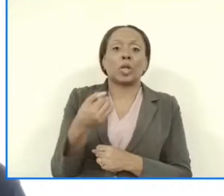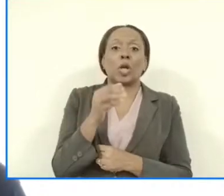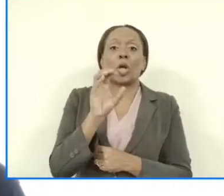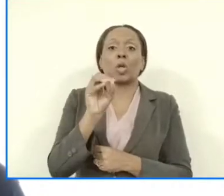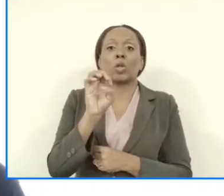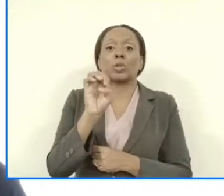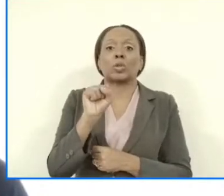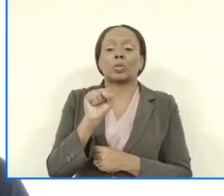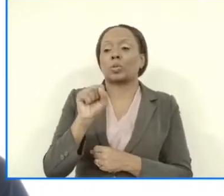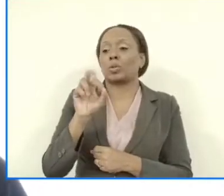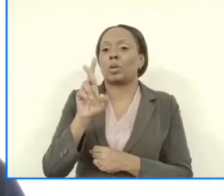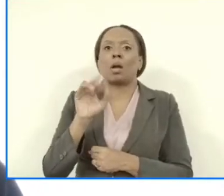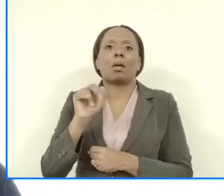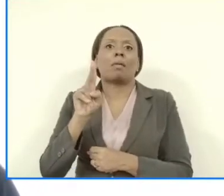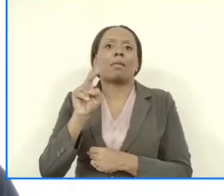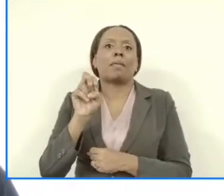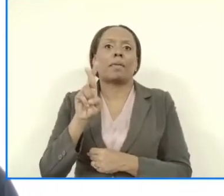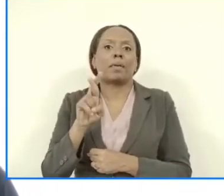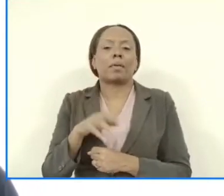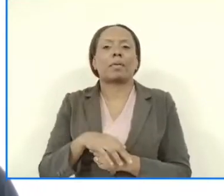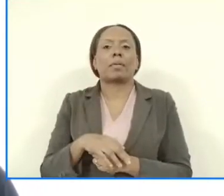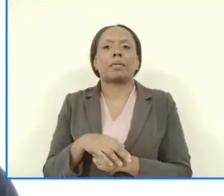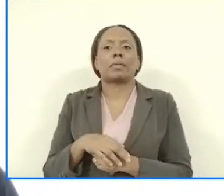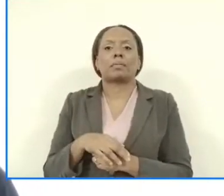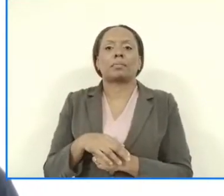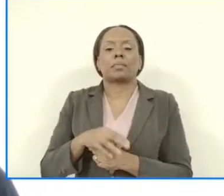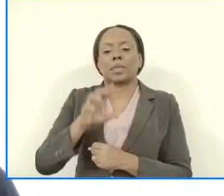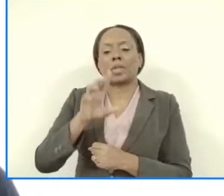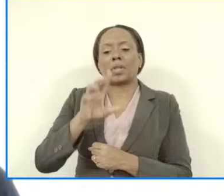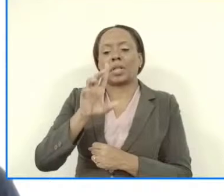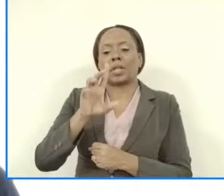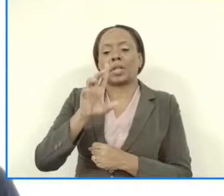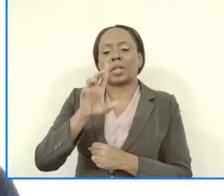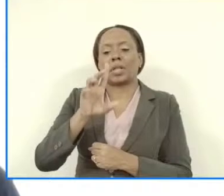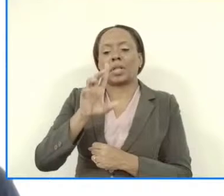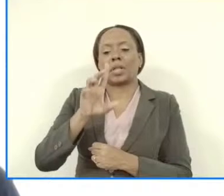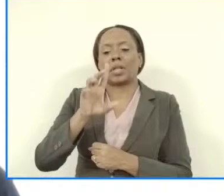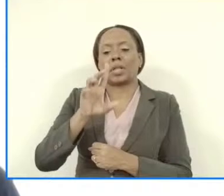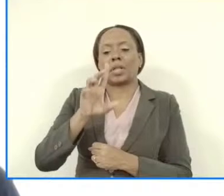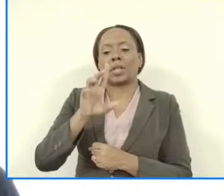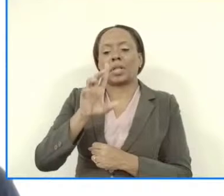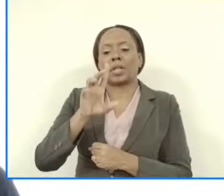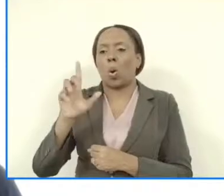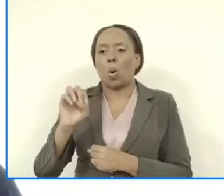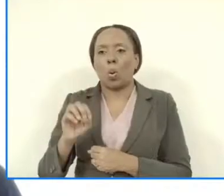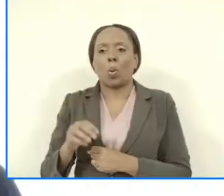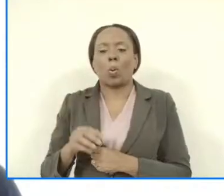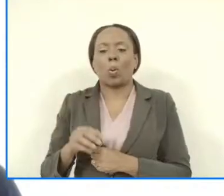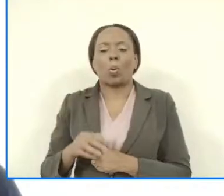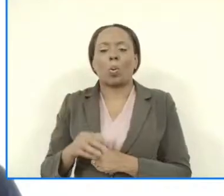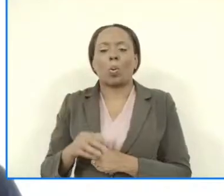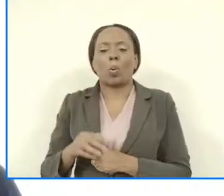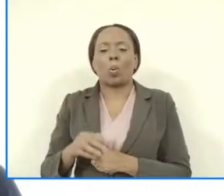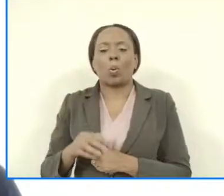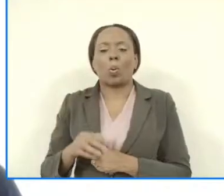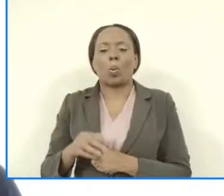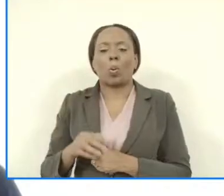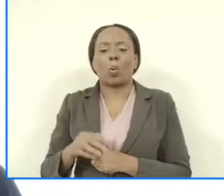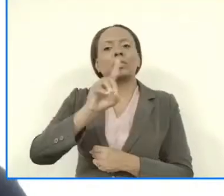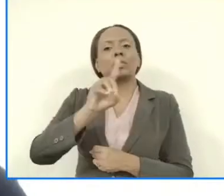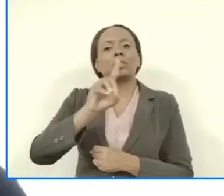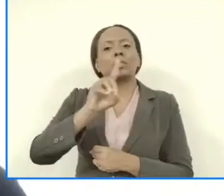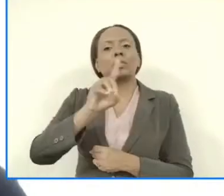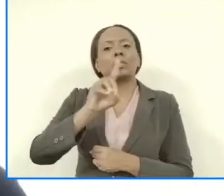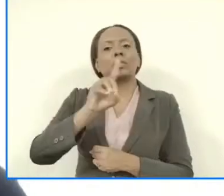River, Dark Hole, and a few others along that feeder. In Dukes, there's Todd's Corner to Lowers Park,